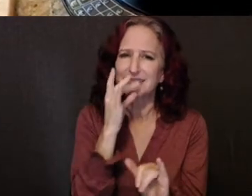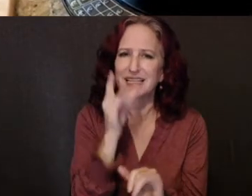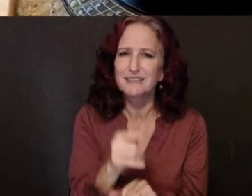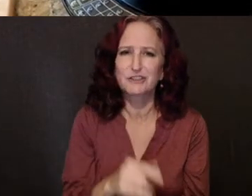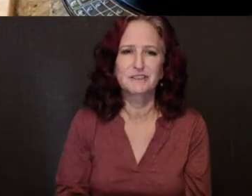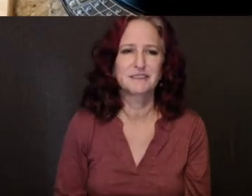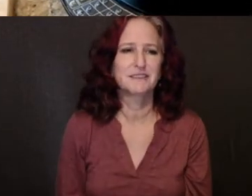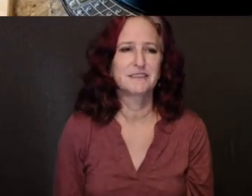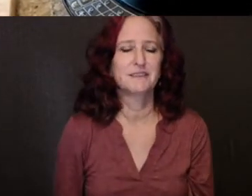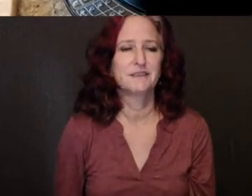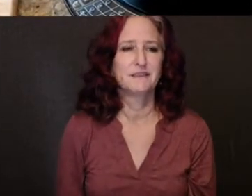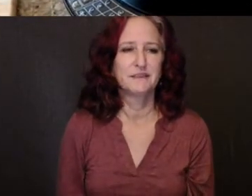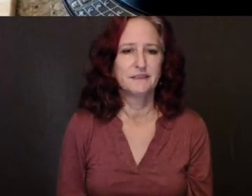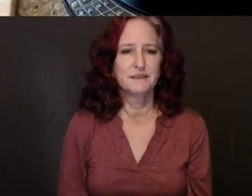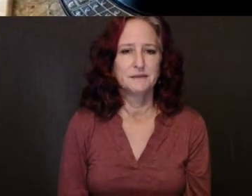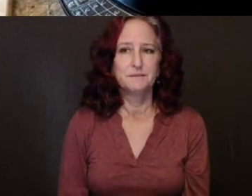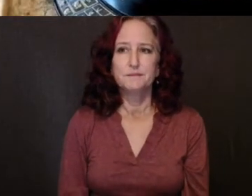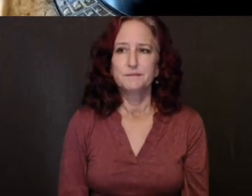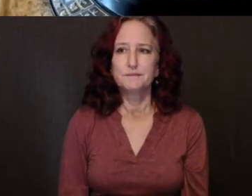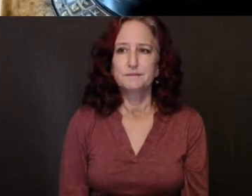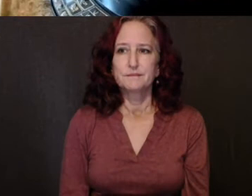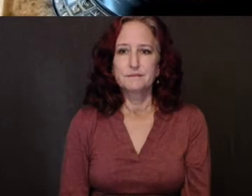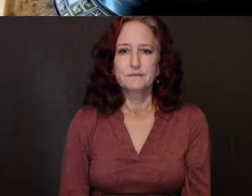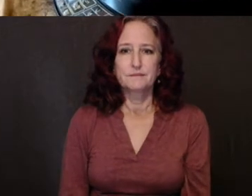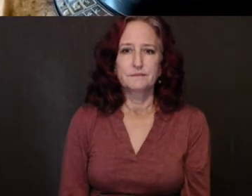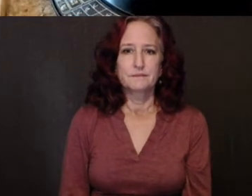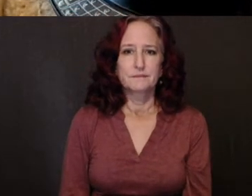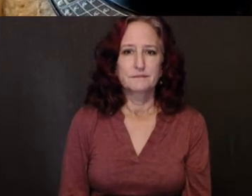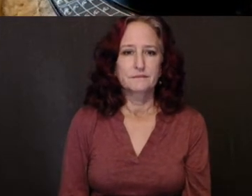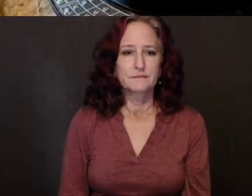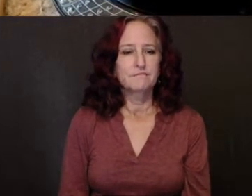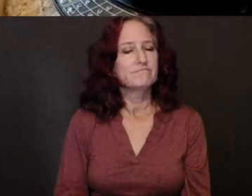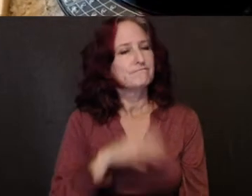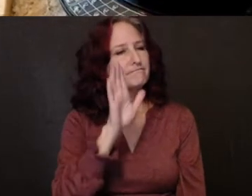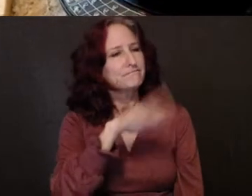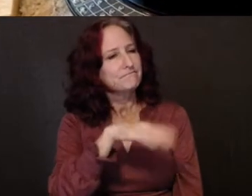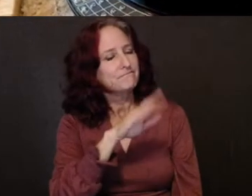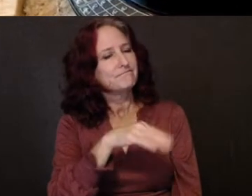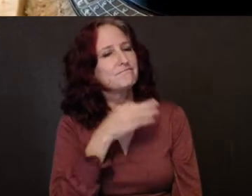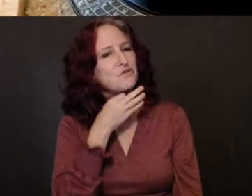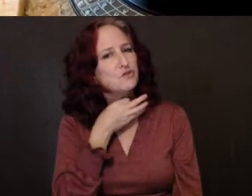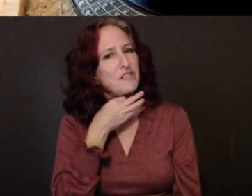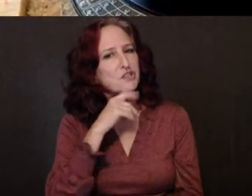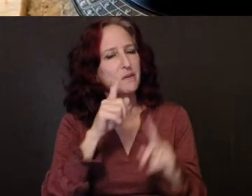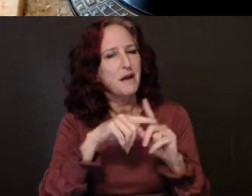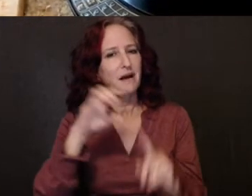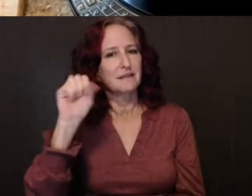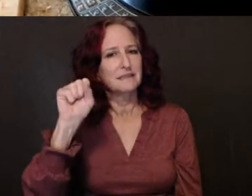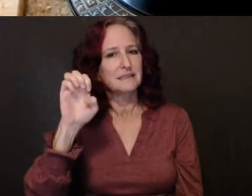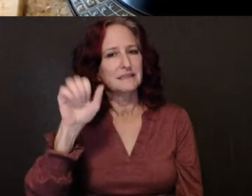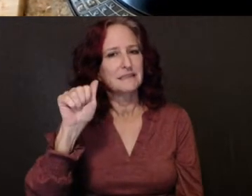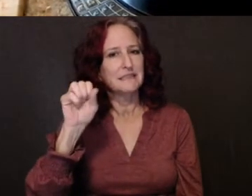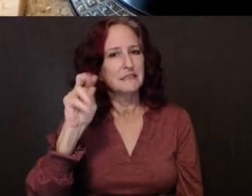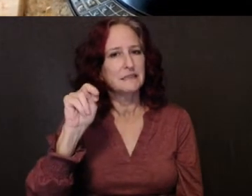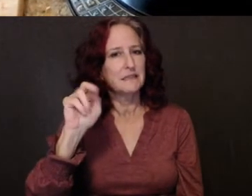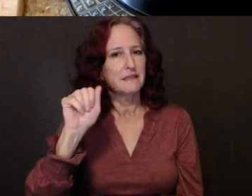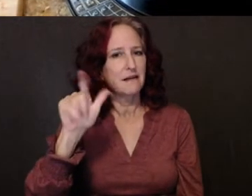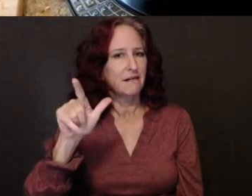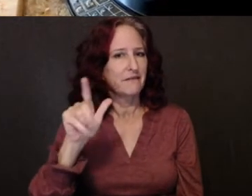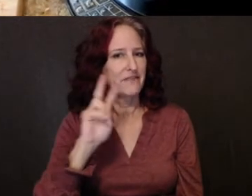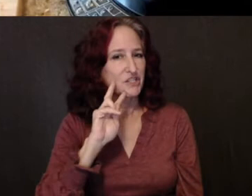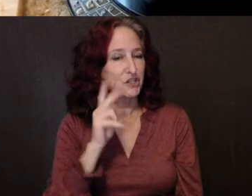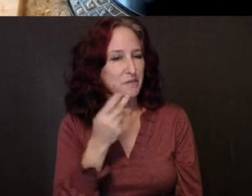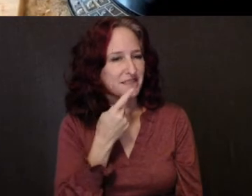risotto not long ago with a Pinot Grigio, and it still came out tasting really yummy.